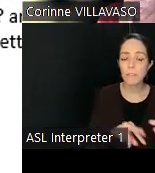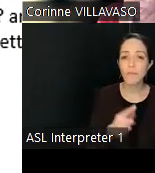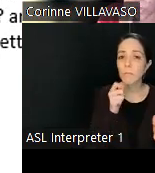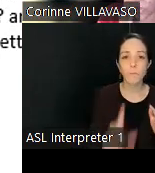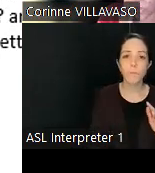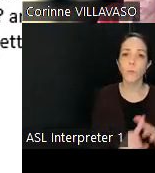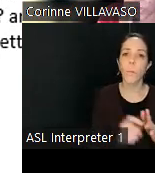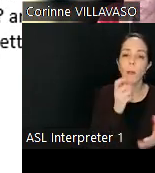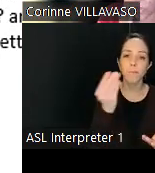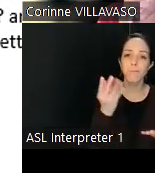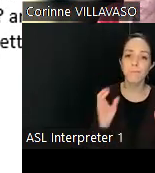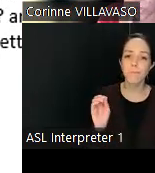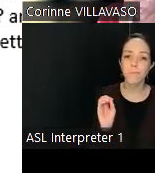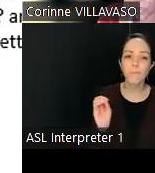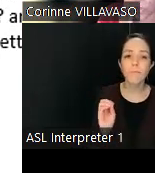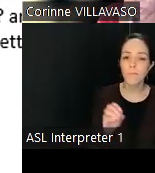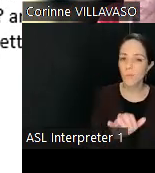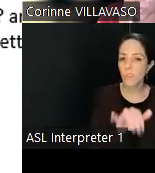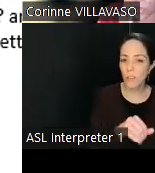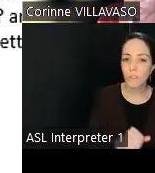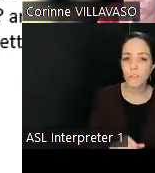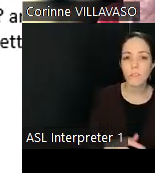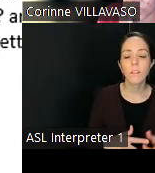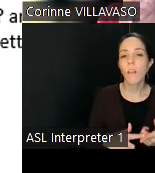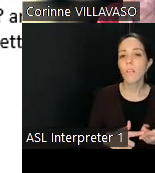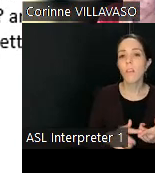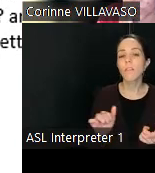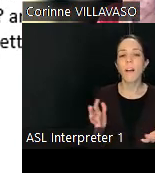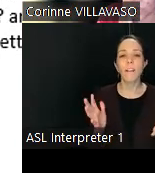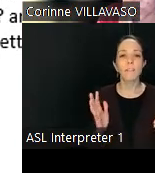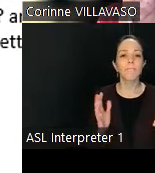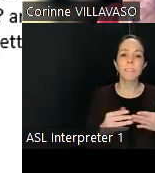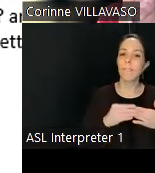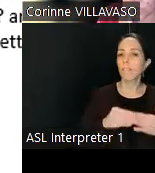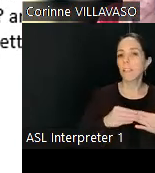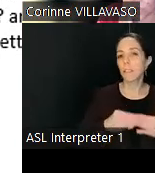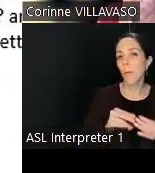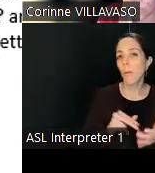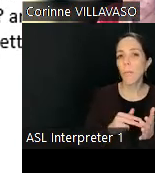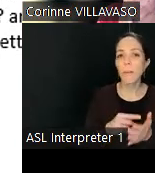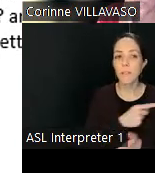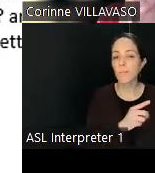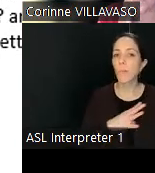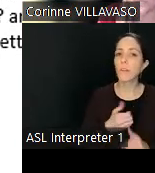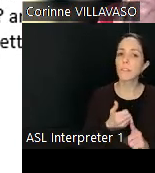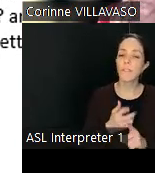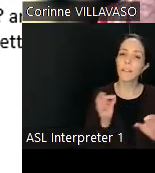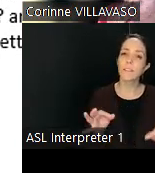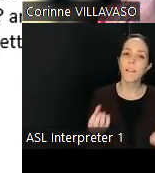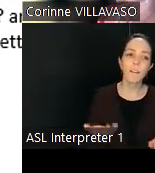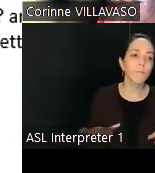discretion to decide what percentage they want to use or what absolute amount they want to use